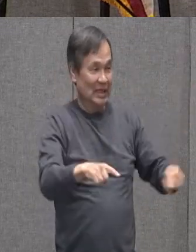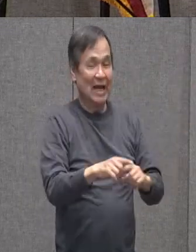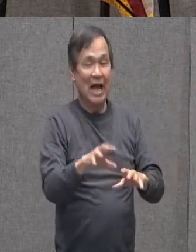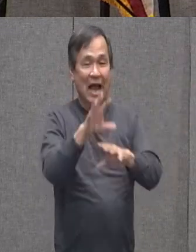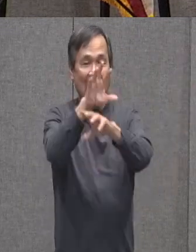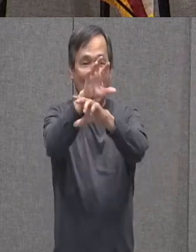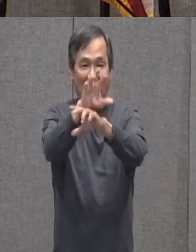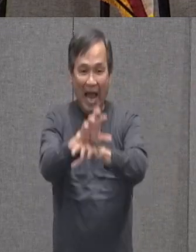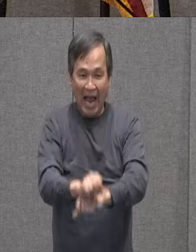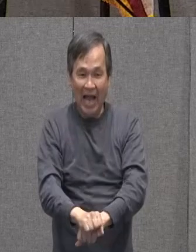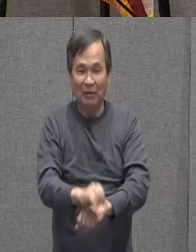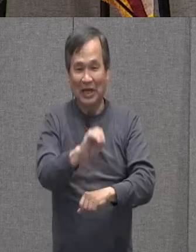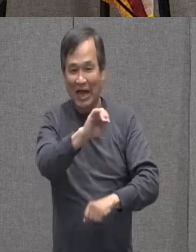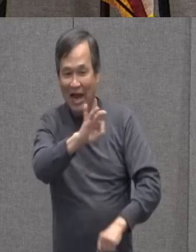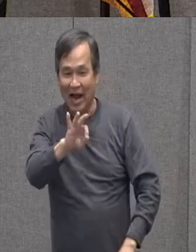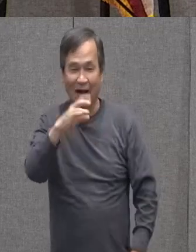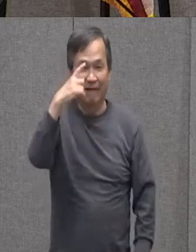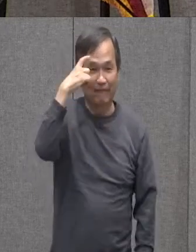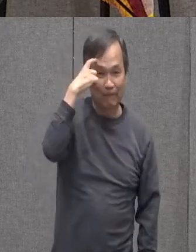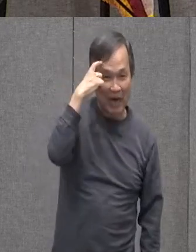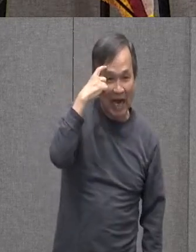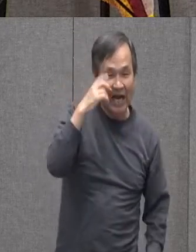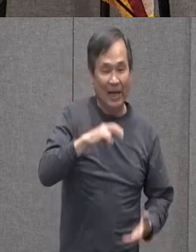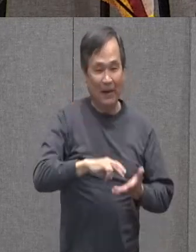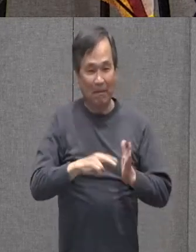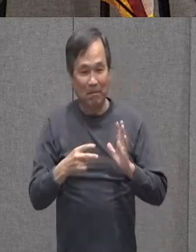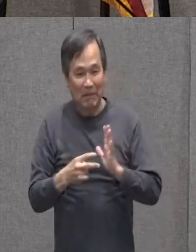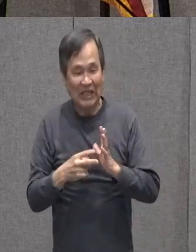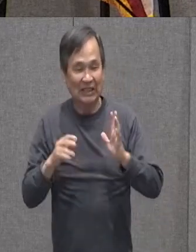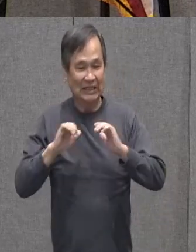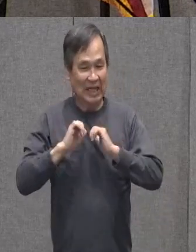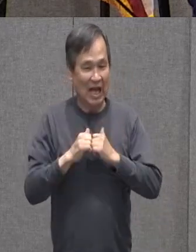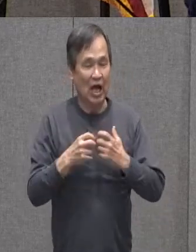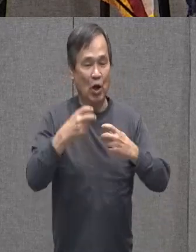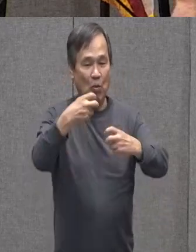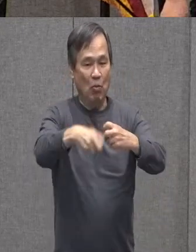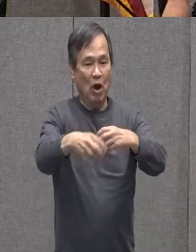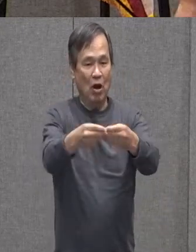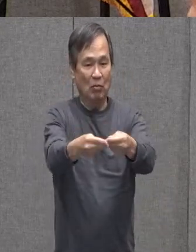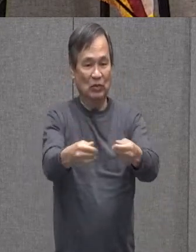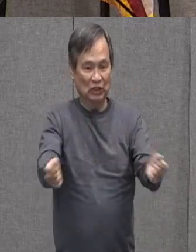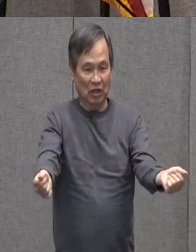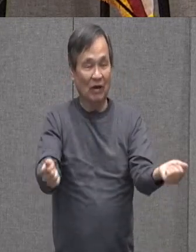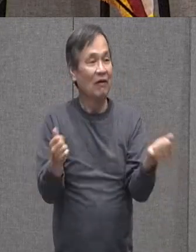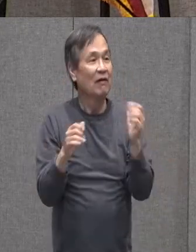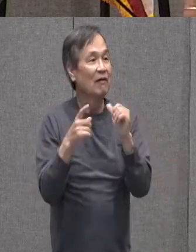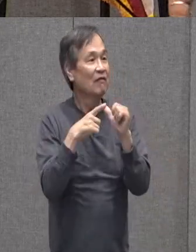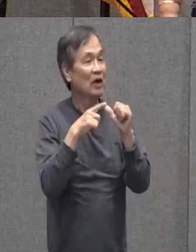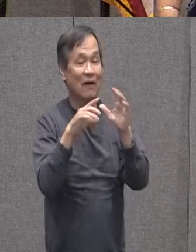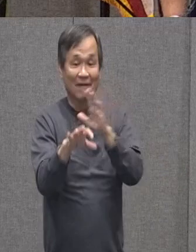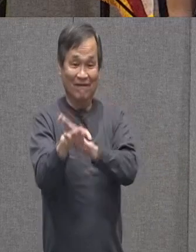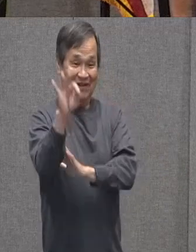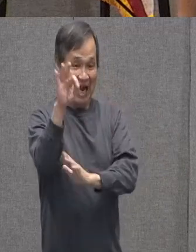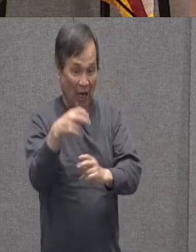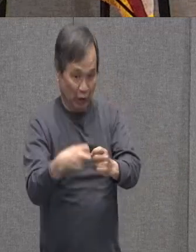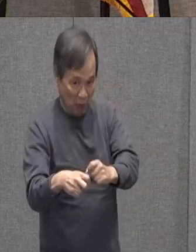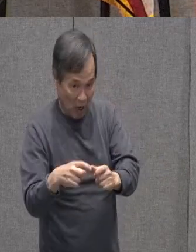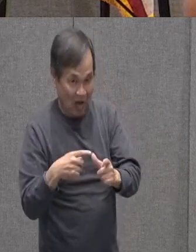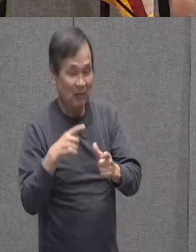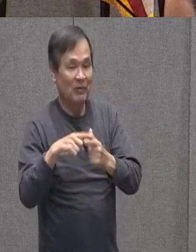some resilience and some problem solving and some problem finding. So he did some problem finding, and that's how he found that there was a